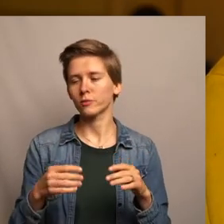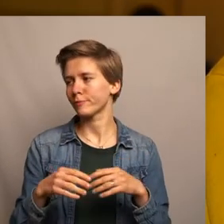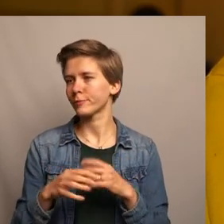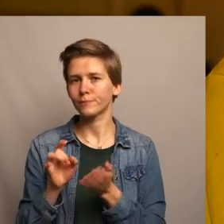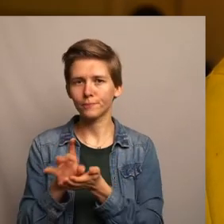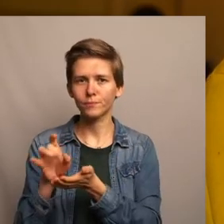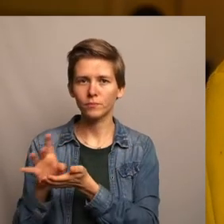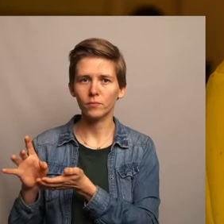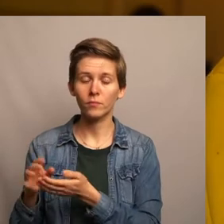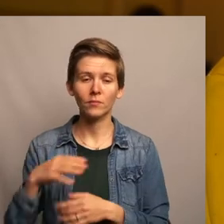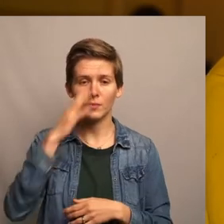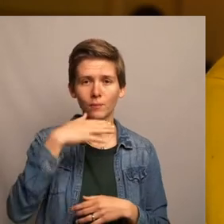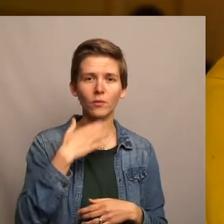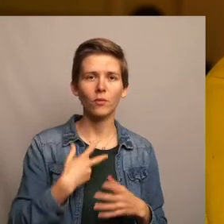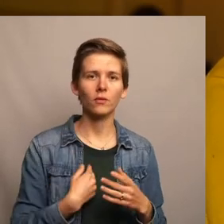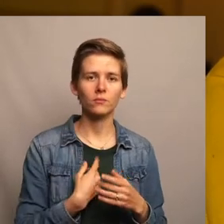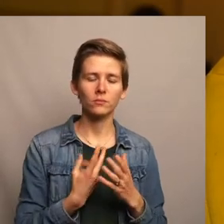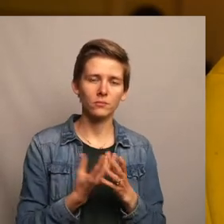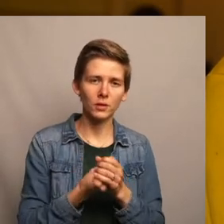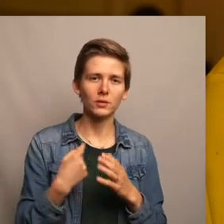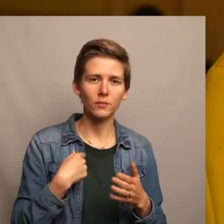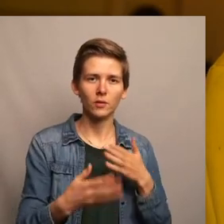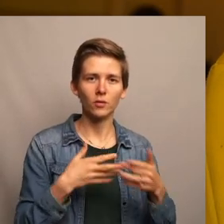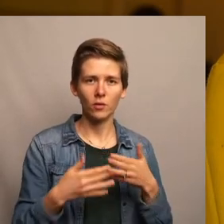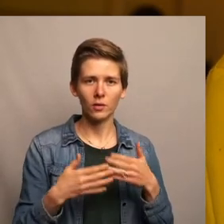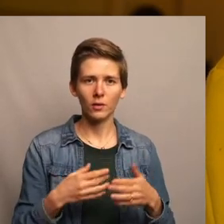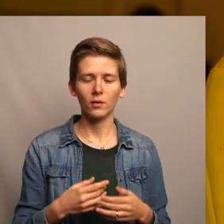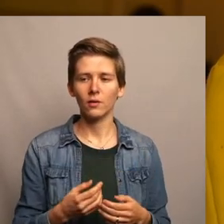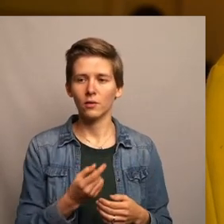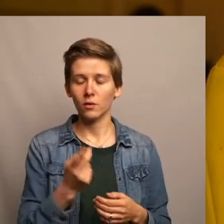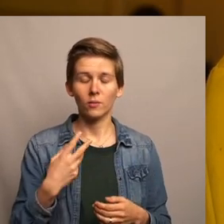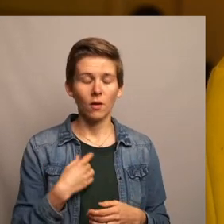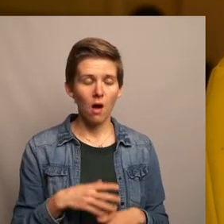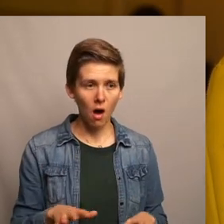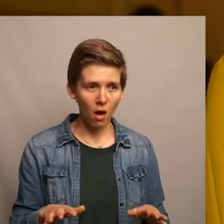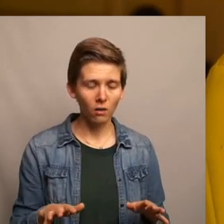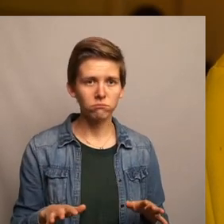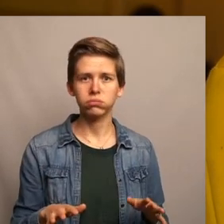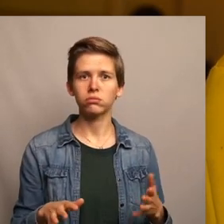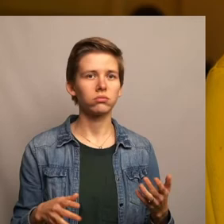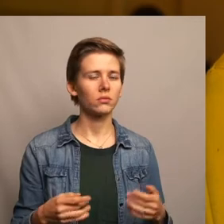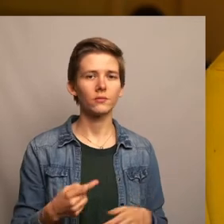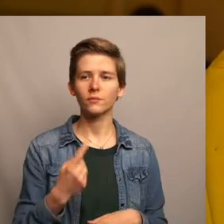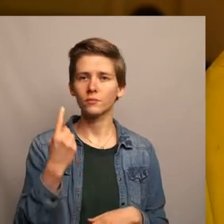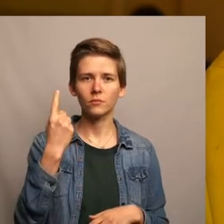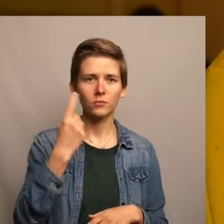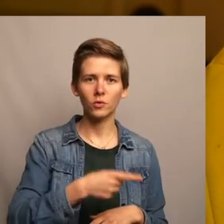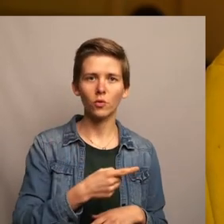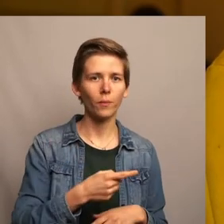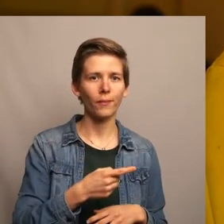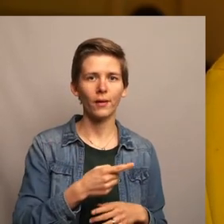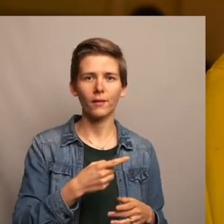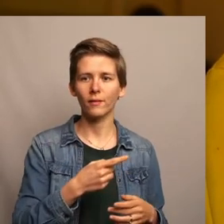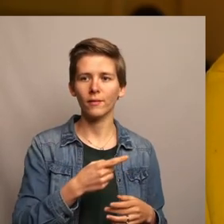I work with, I feel like, oh my God, it's sometimes like when one probably from the 10 or two from 10 I work with, they get